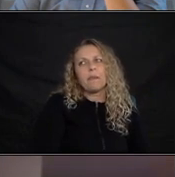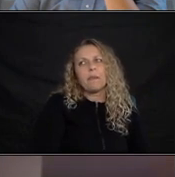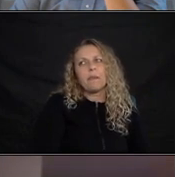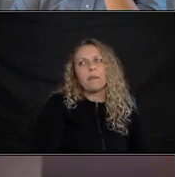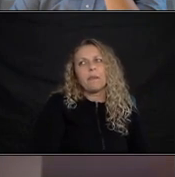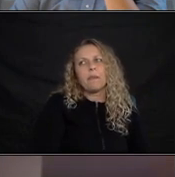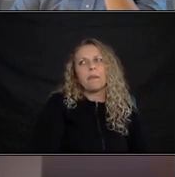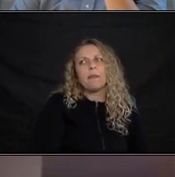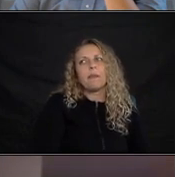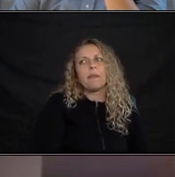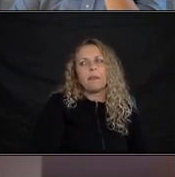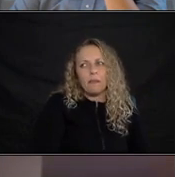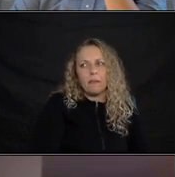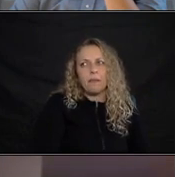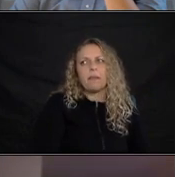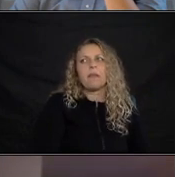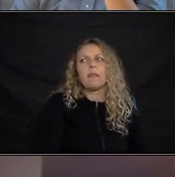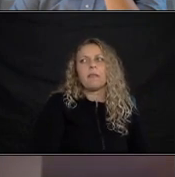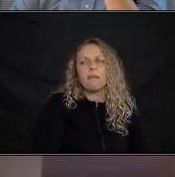Yes.